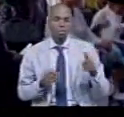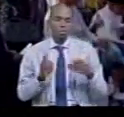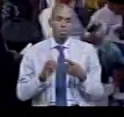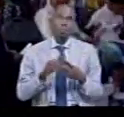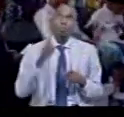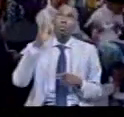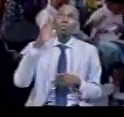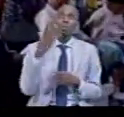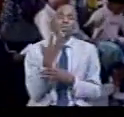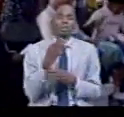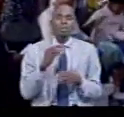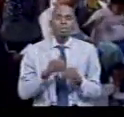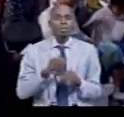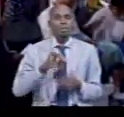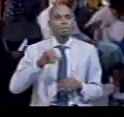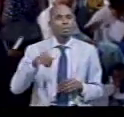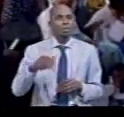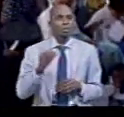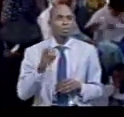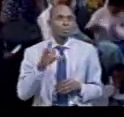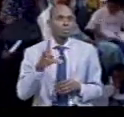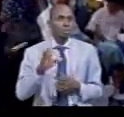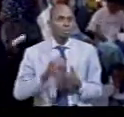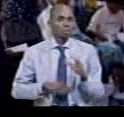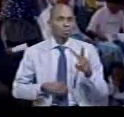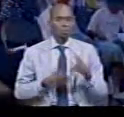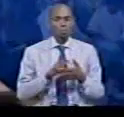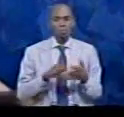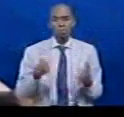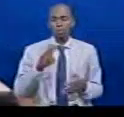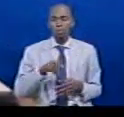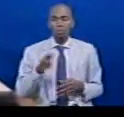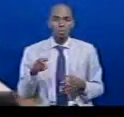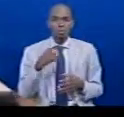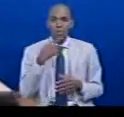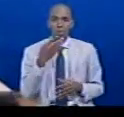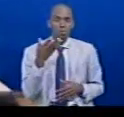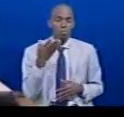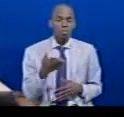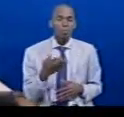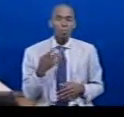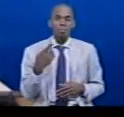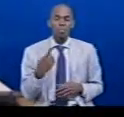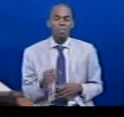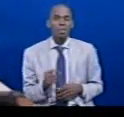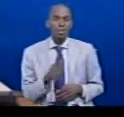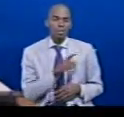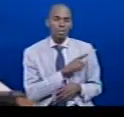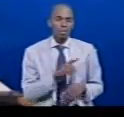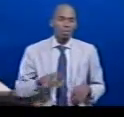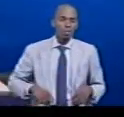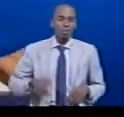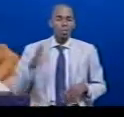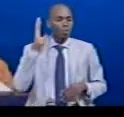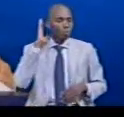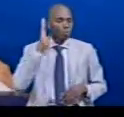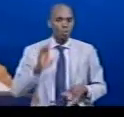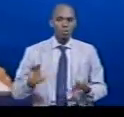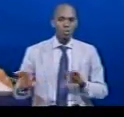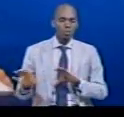chapter 2, verse 22 said, the Lord will do great